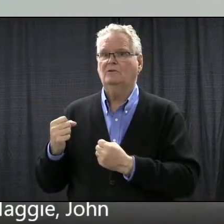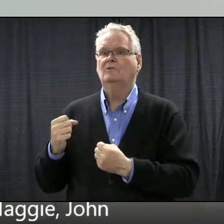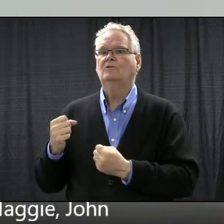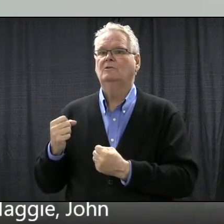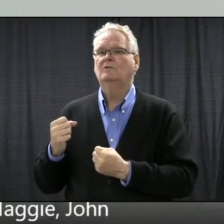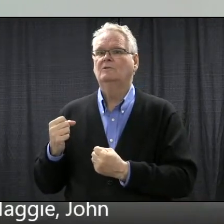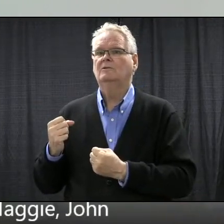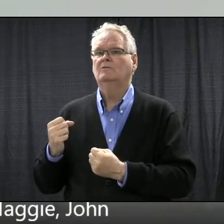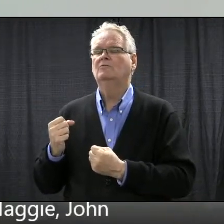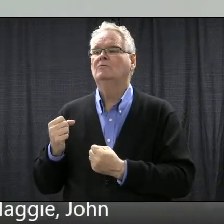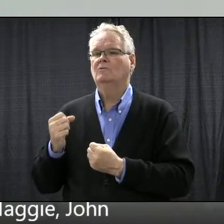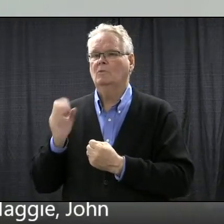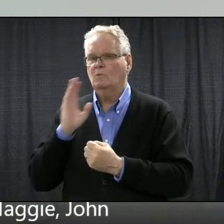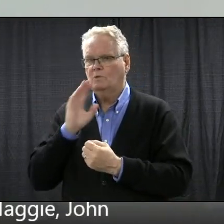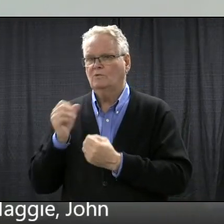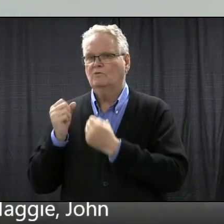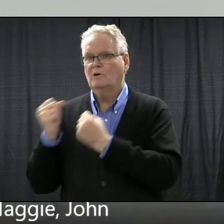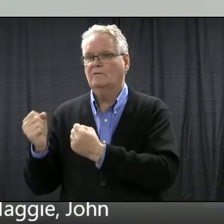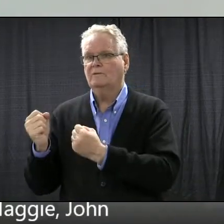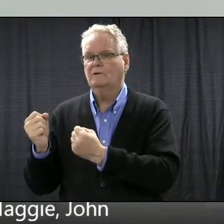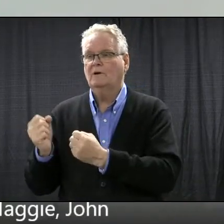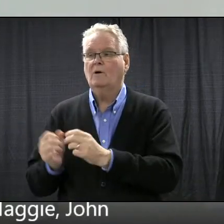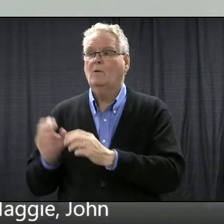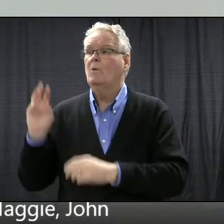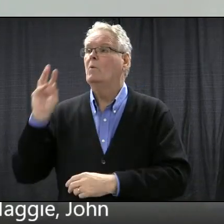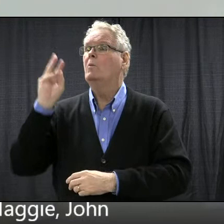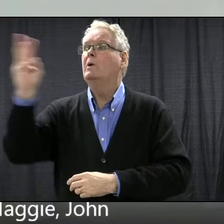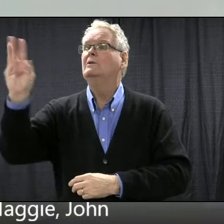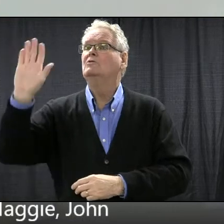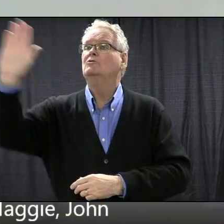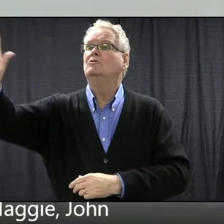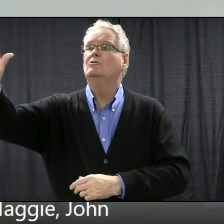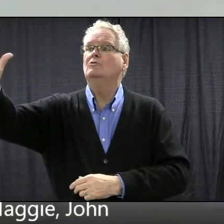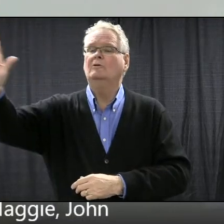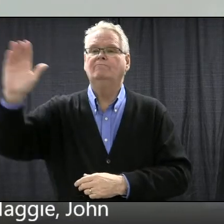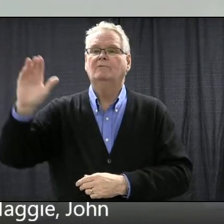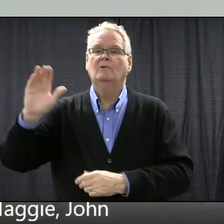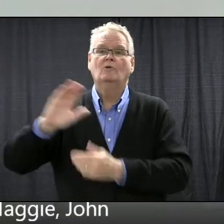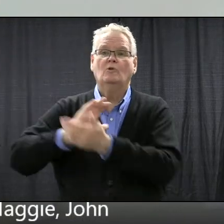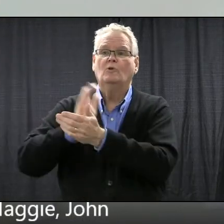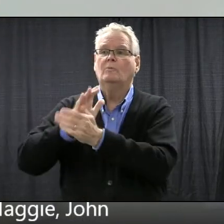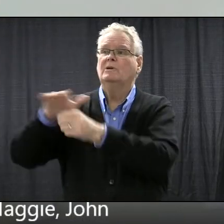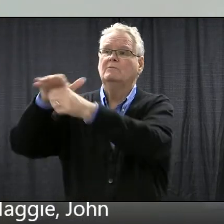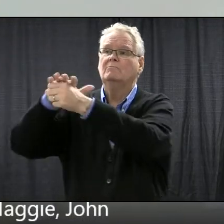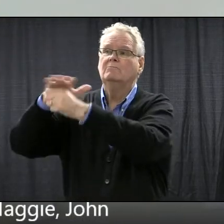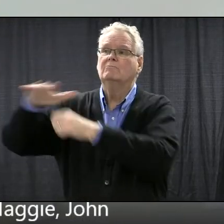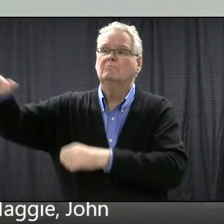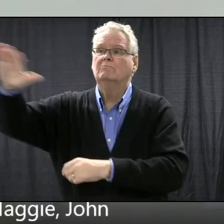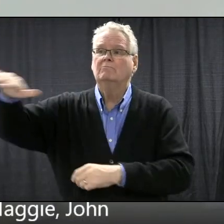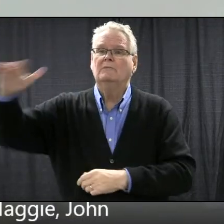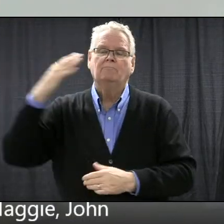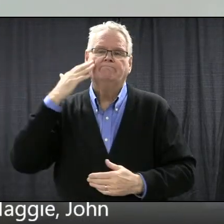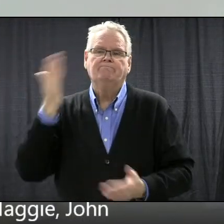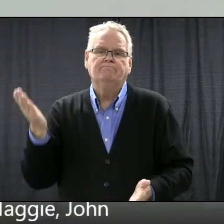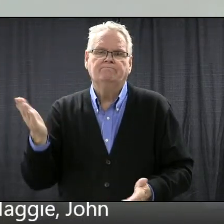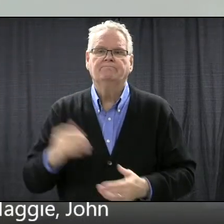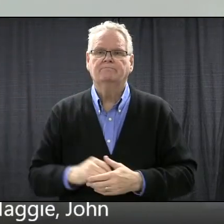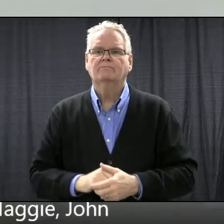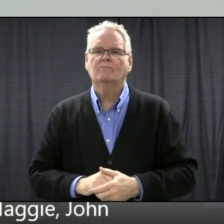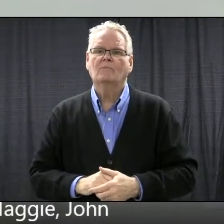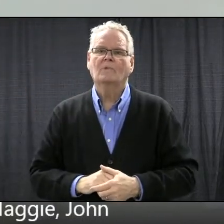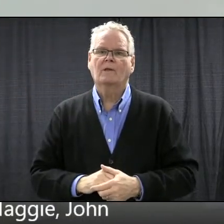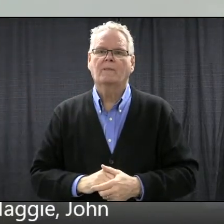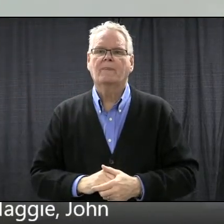what Western Health, for example, would do at the ferry, but those will be published as soon as I see them, if Western Health haven't already done